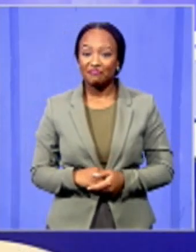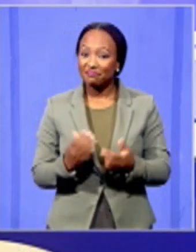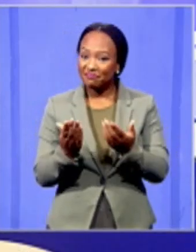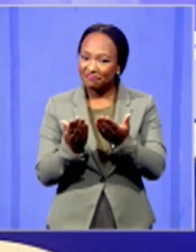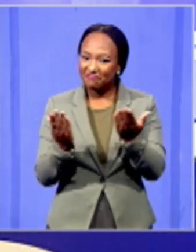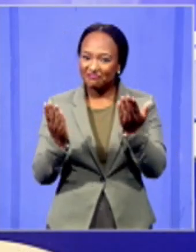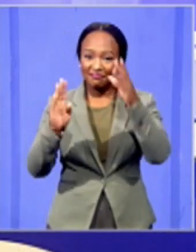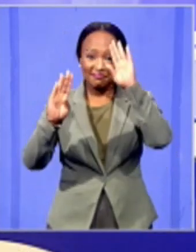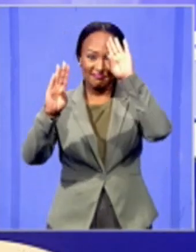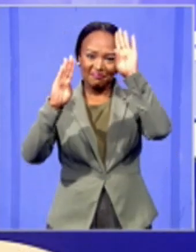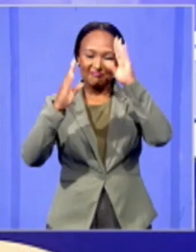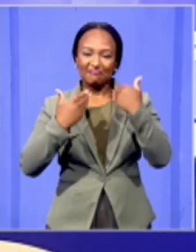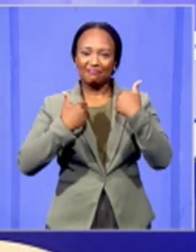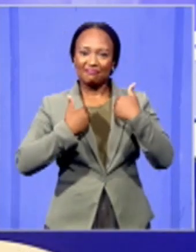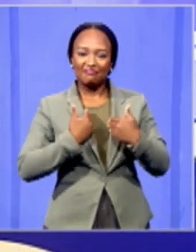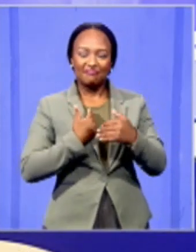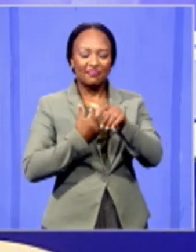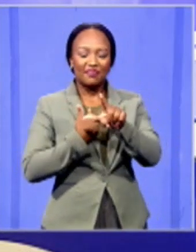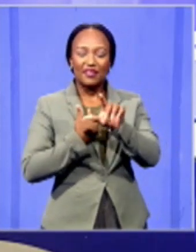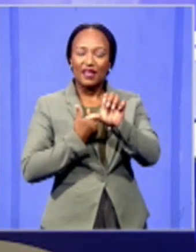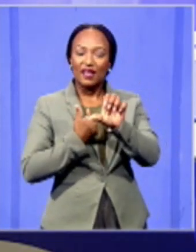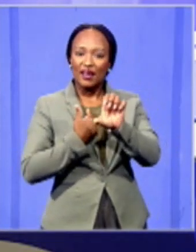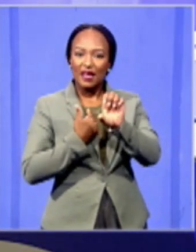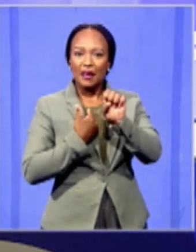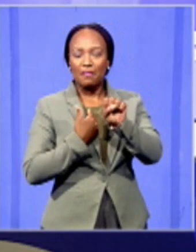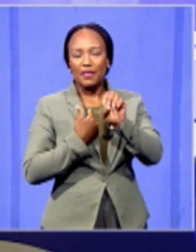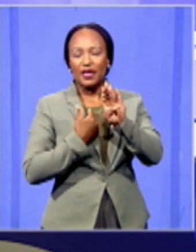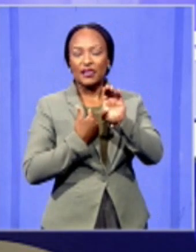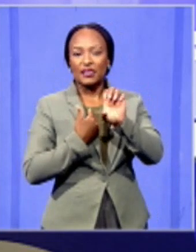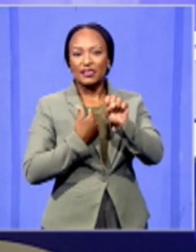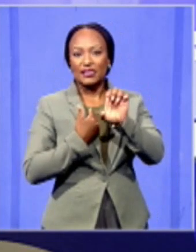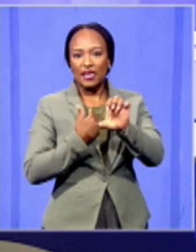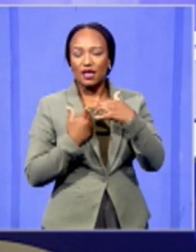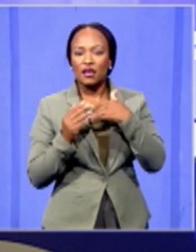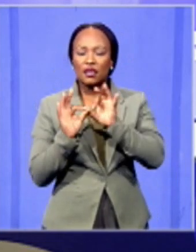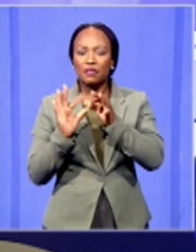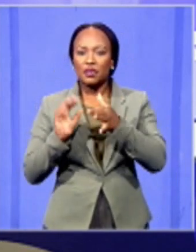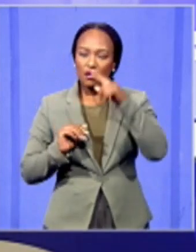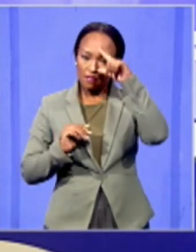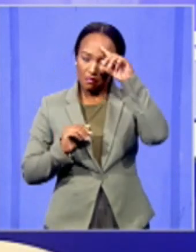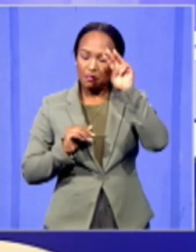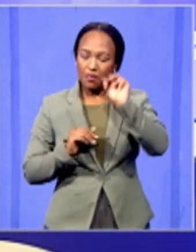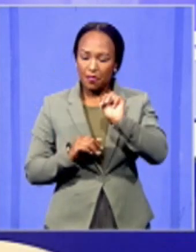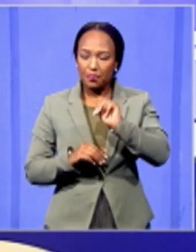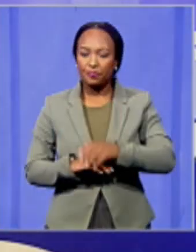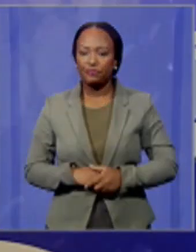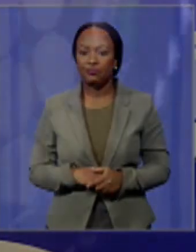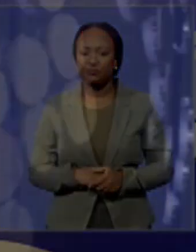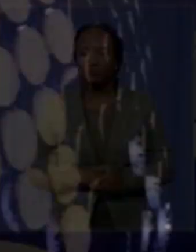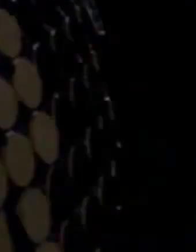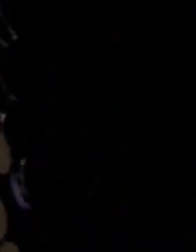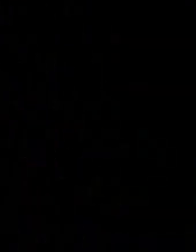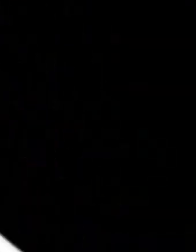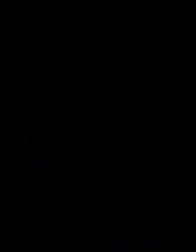Beshun Thobela ke lebeseng ka dimeng gomme ke tla thušana le Mpho Teme bjalo ka mofetoledi wa polelo ya diatla.